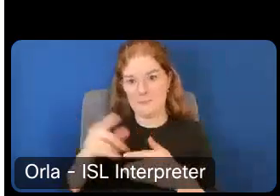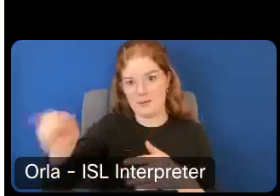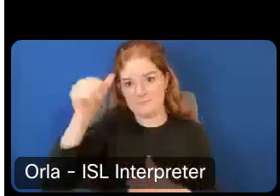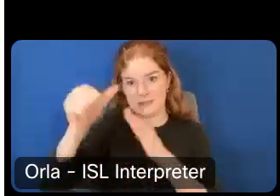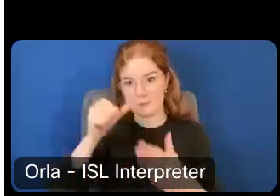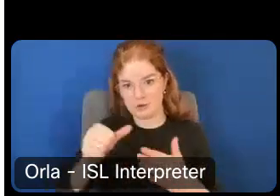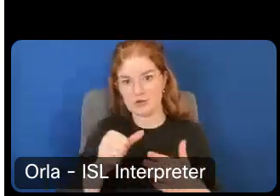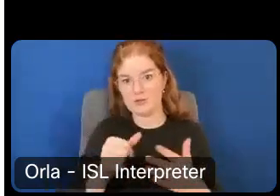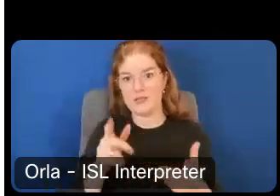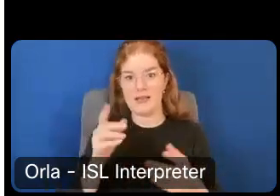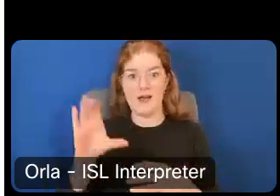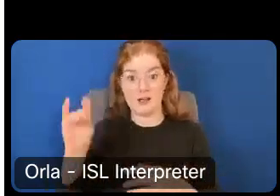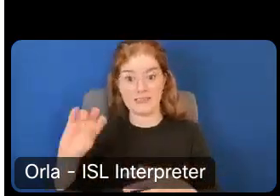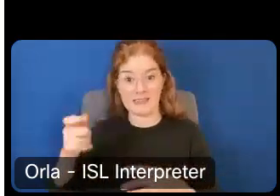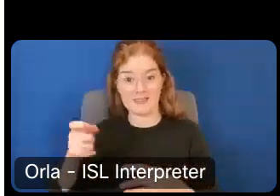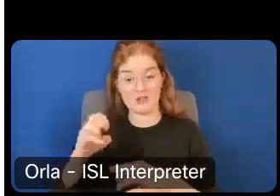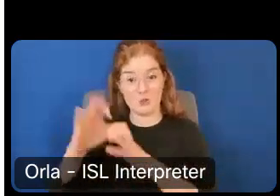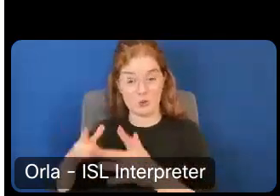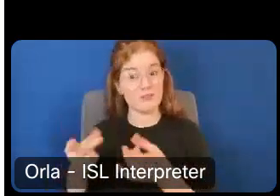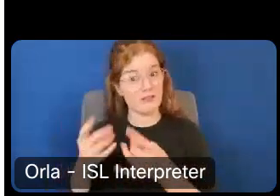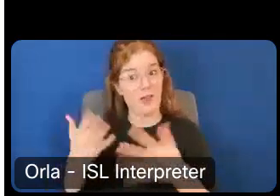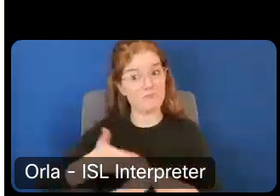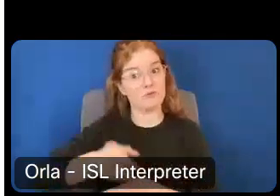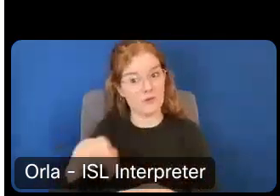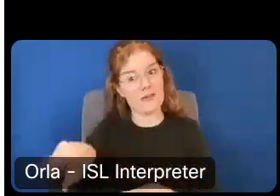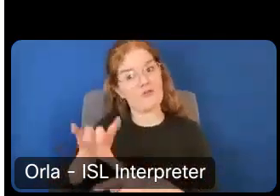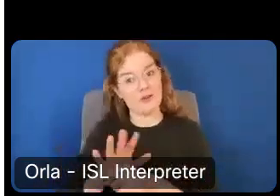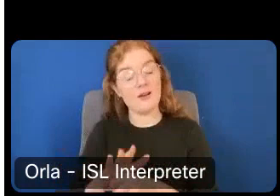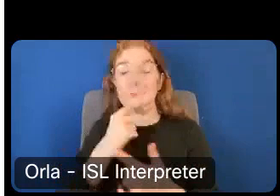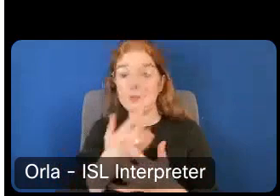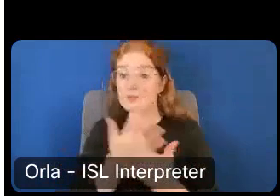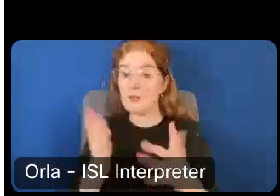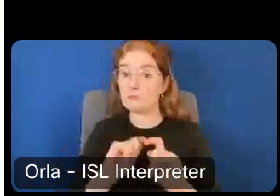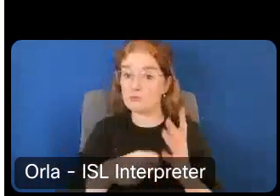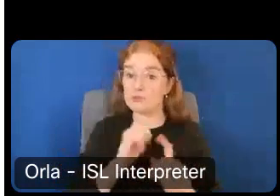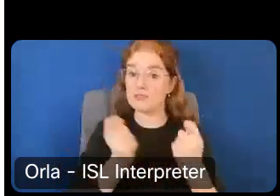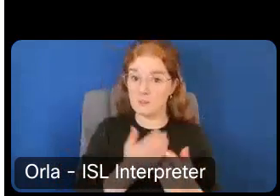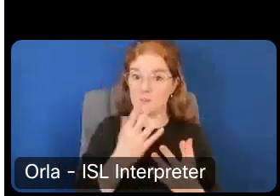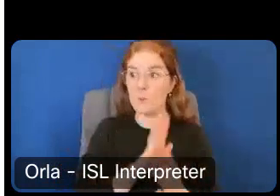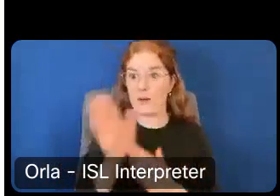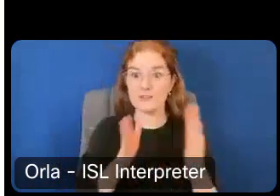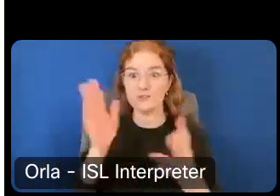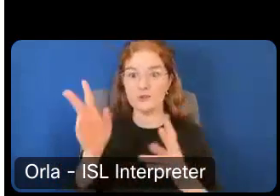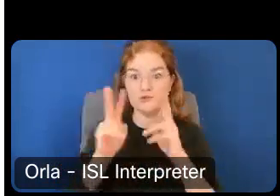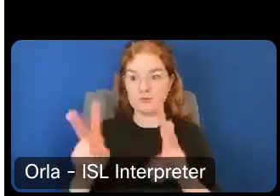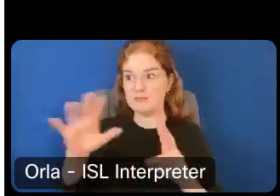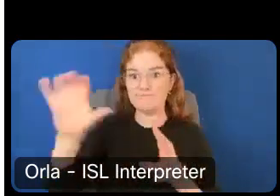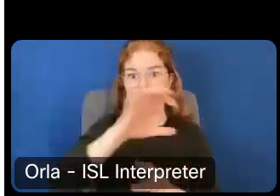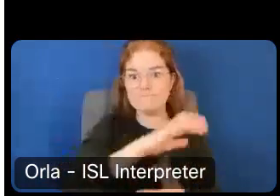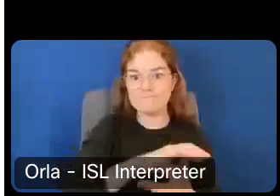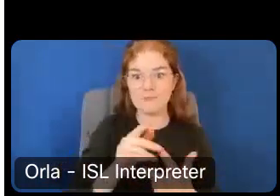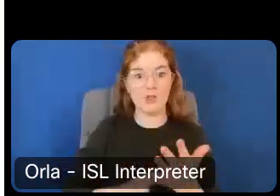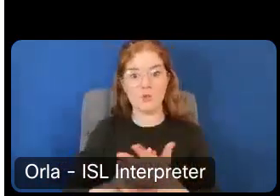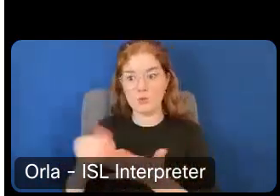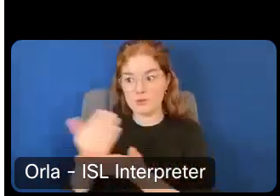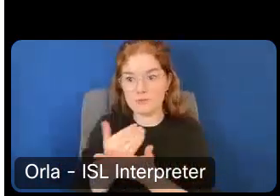Context Studio did a lot of the heavy lifting on that, but a number of the project team also went along to the site visits and used a lot of those tools